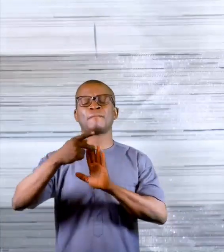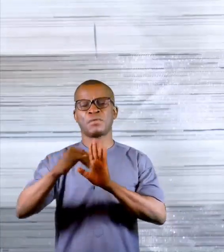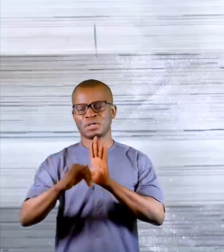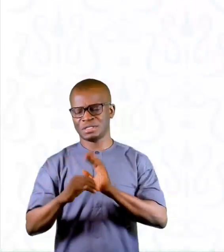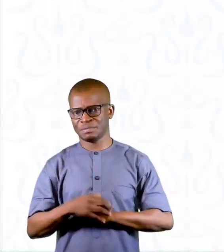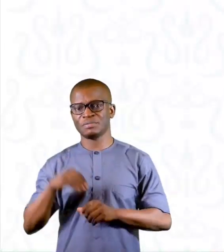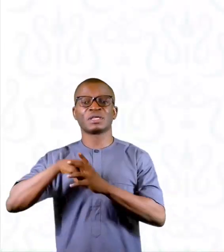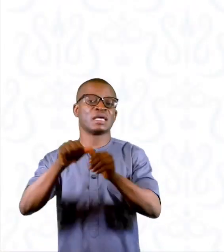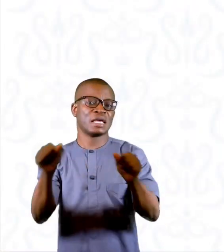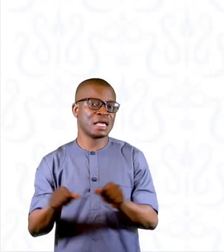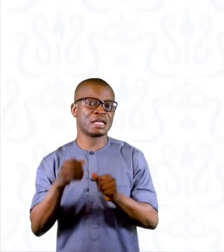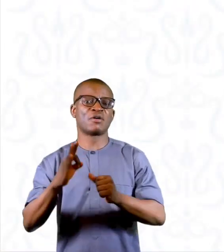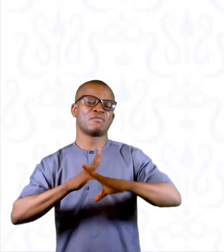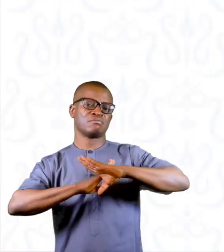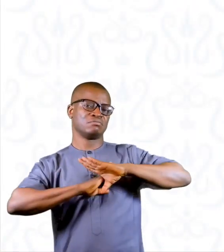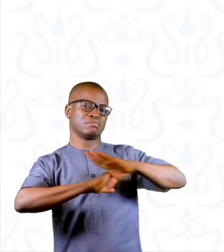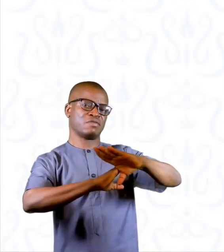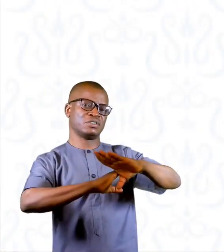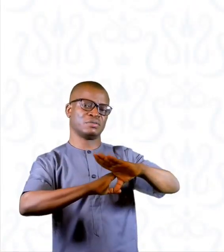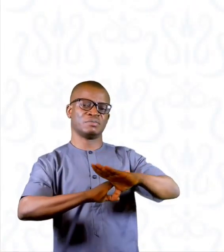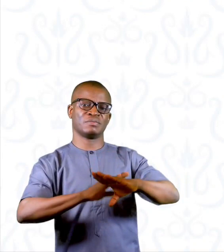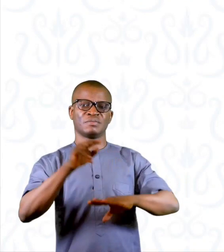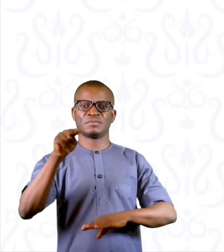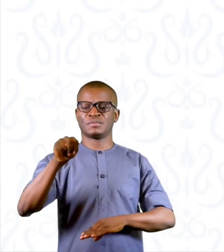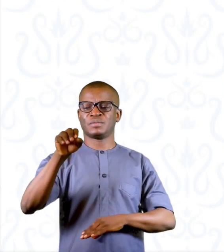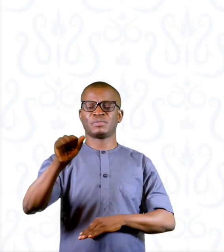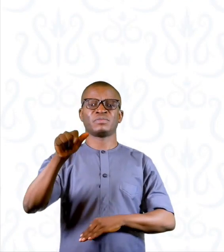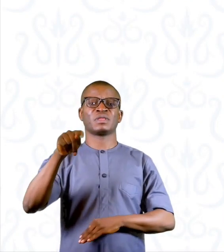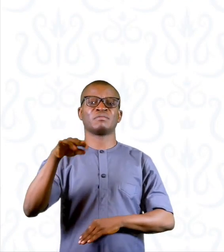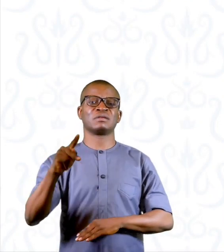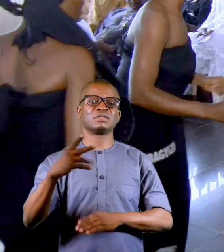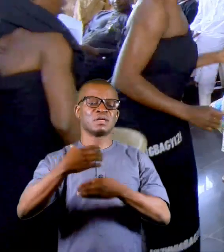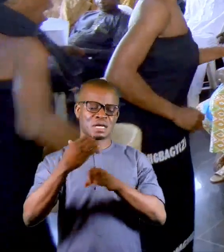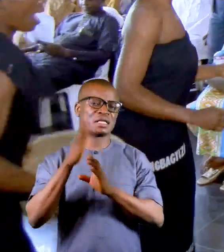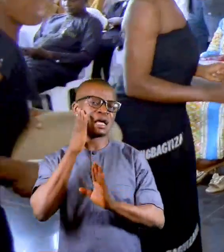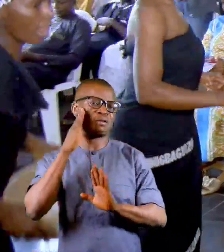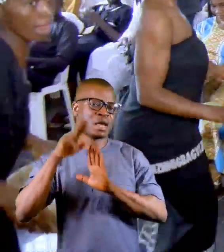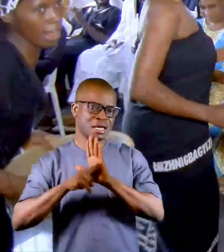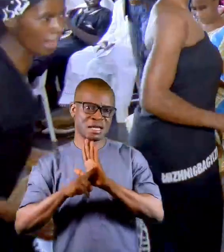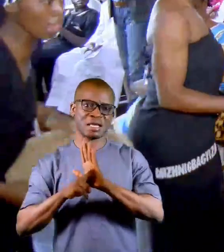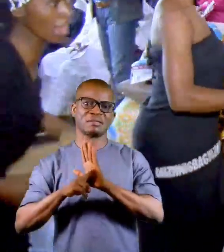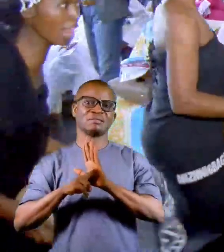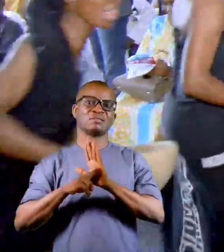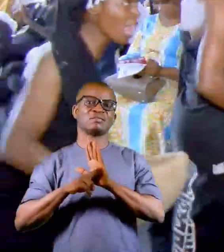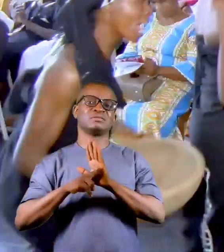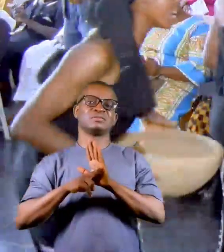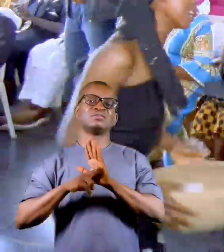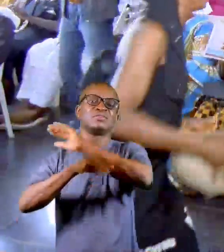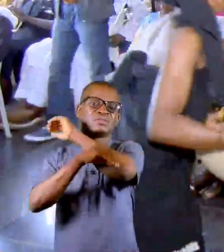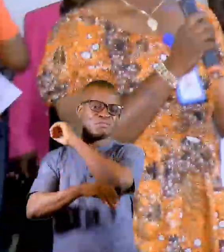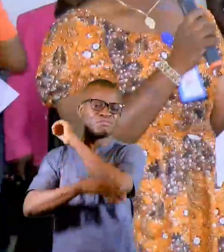policy. In the area of prevention, NAPTIP creates awareness down to the